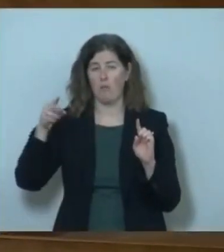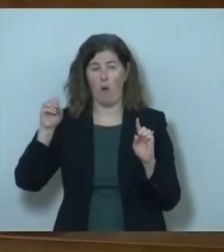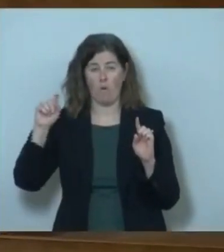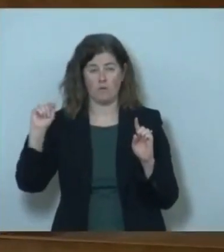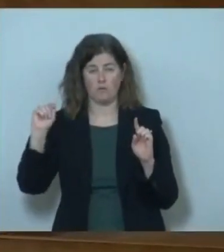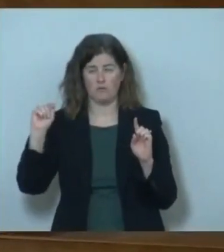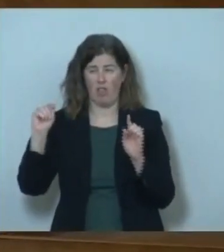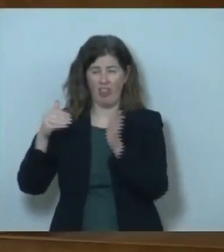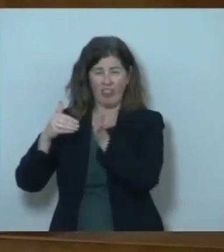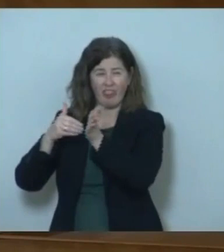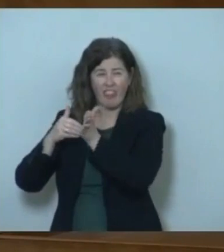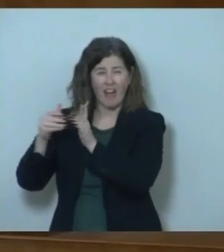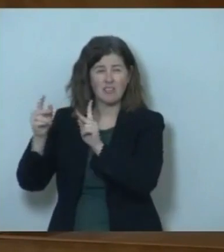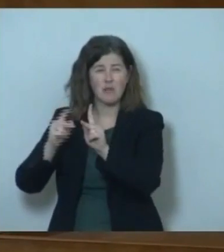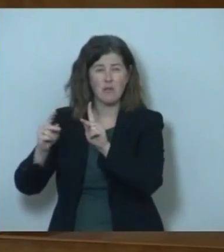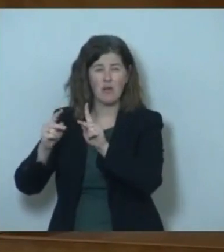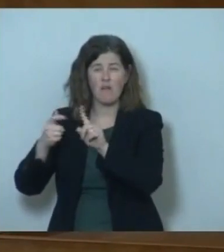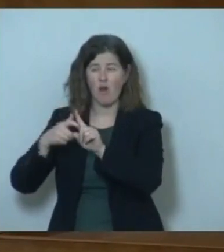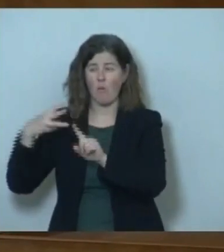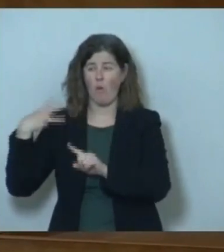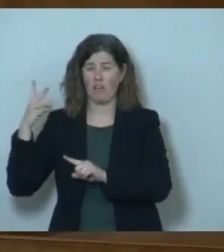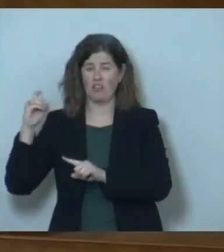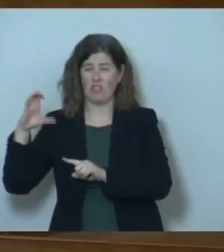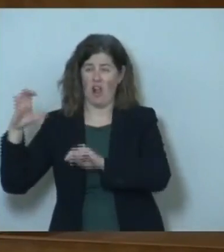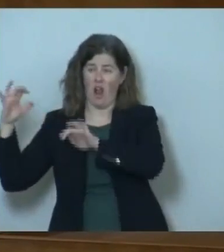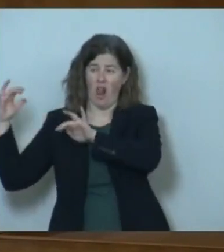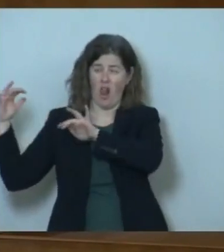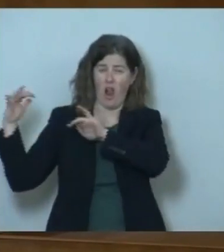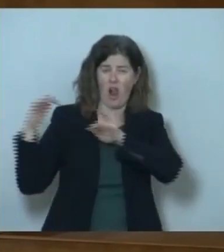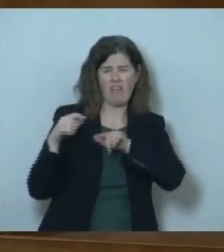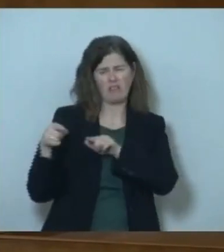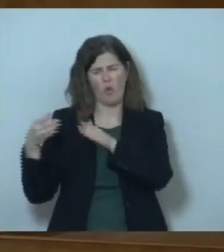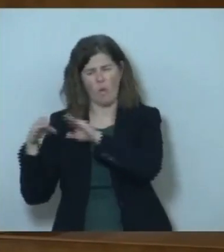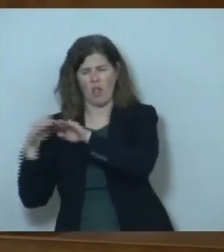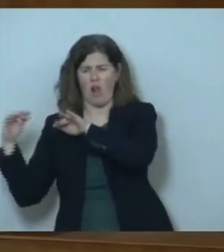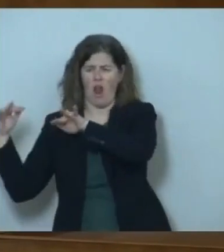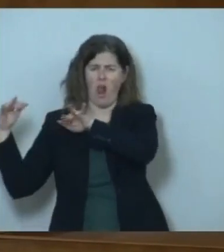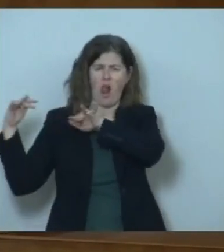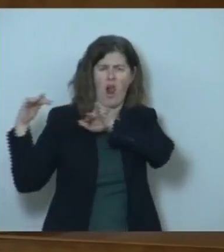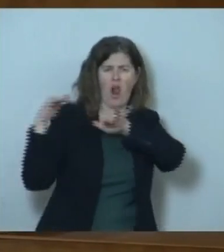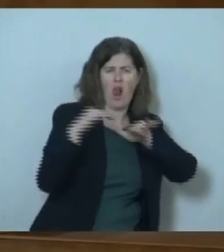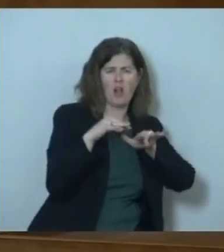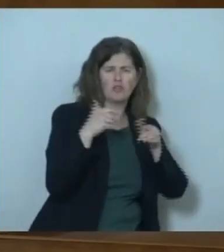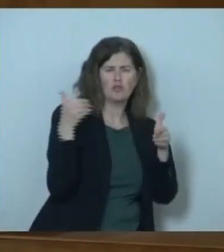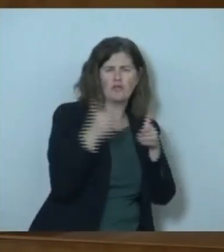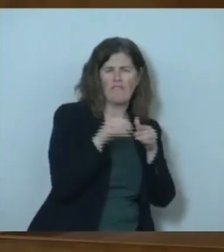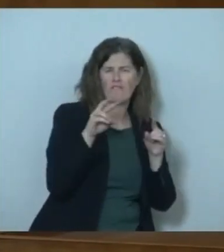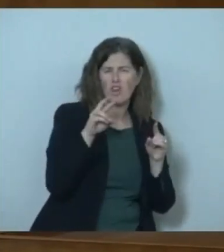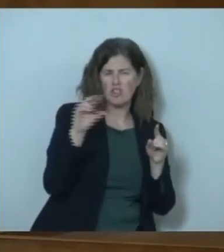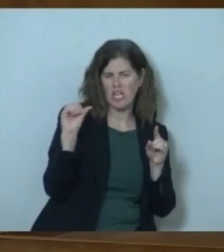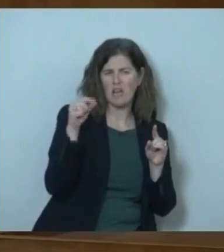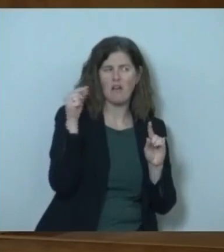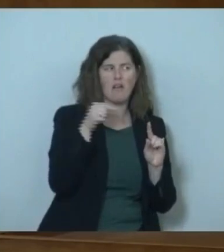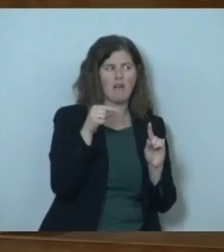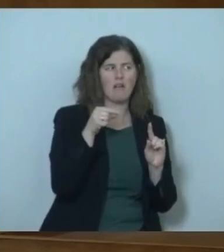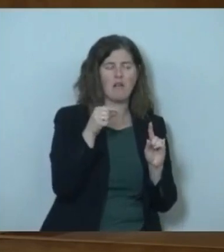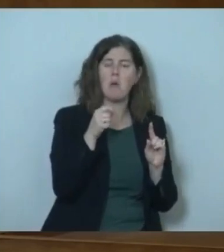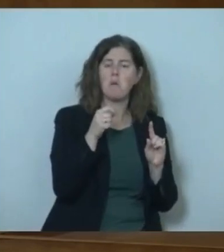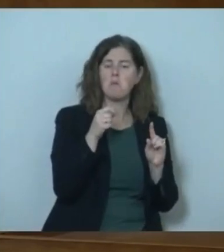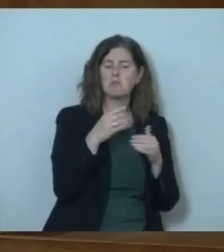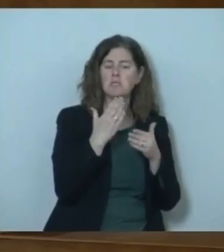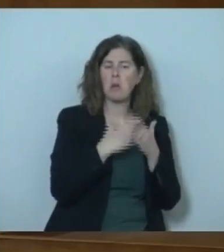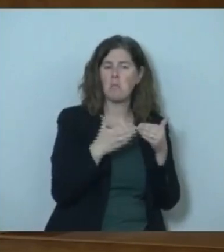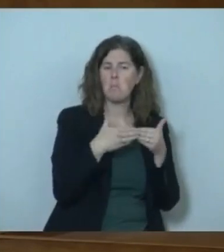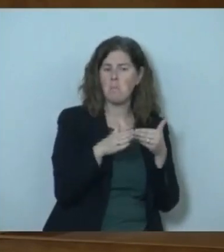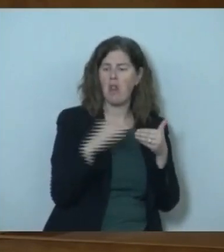thousands of people flocked from Washington, D.C., which is still sort of closed, to Maryland and Virginia, which is now partially